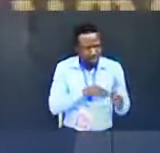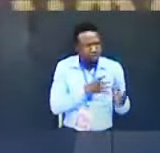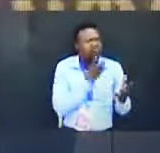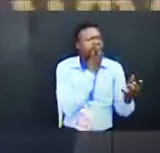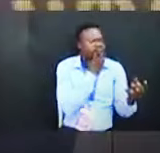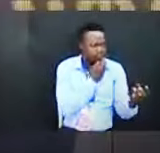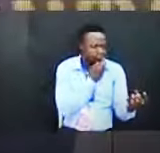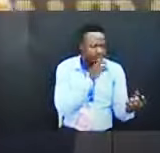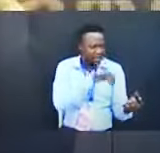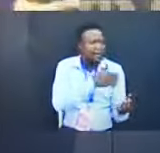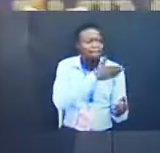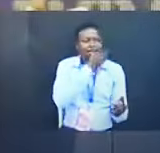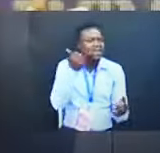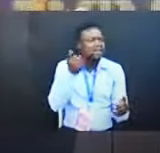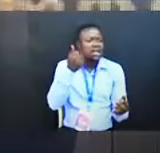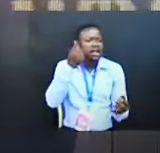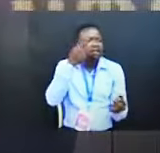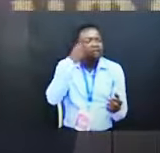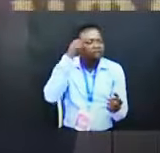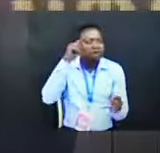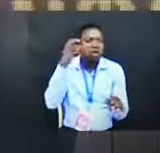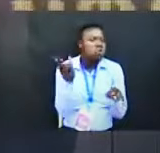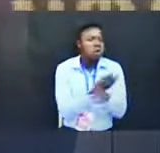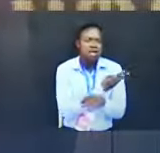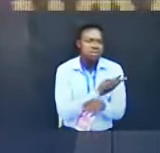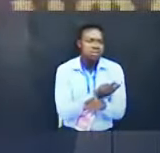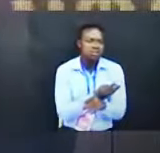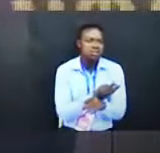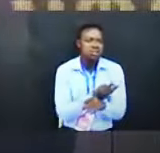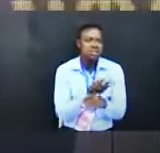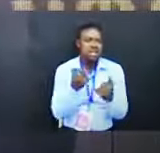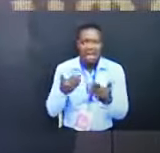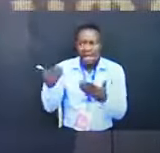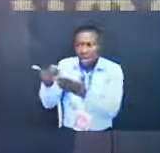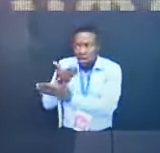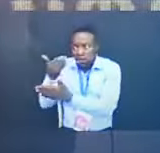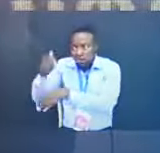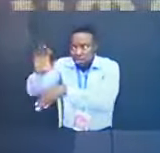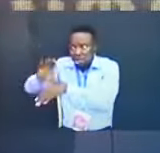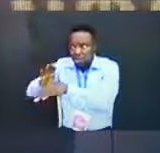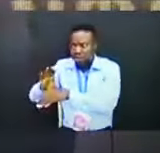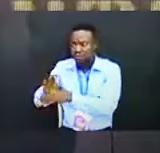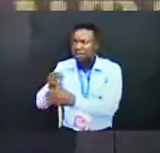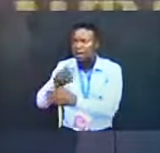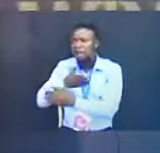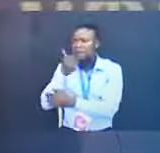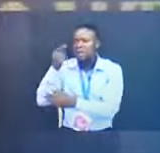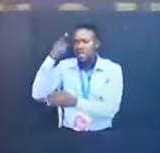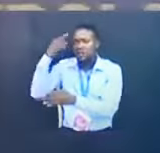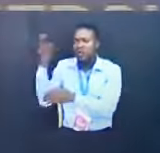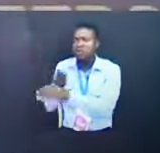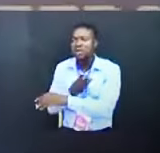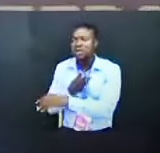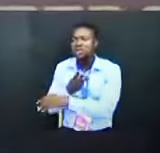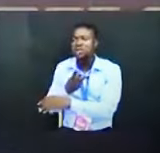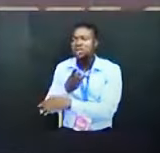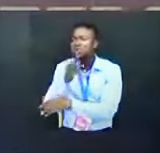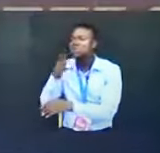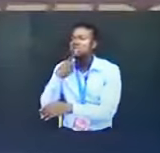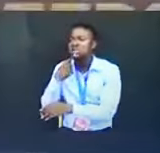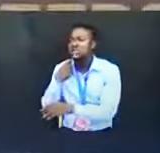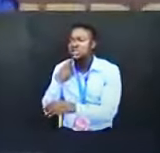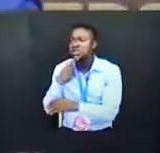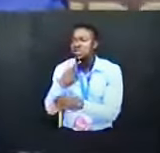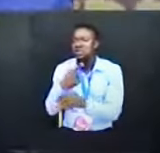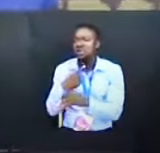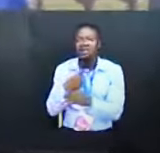In the new churches, they don't really say for better, for worse. They say for better, for better.